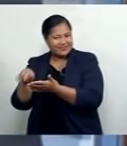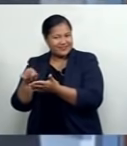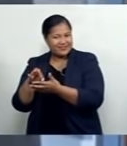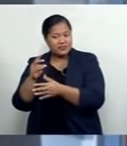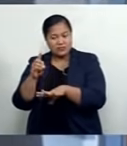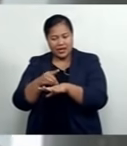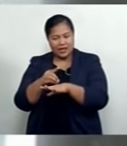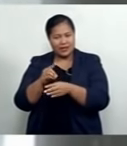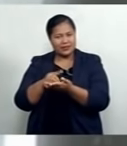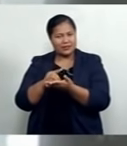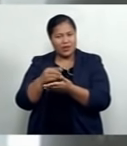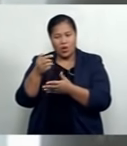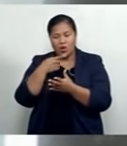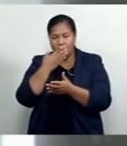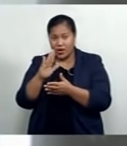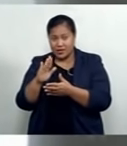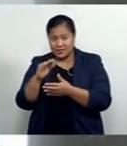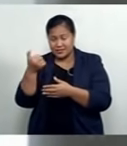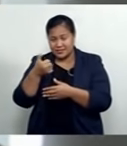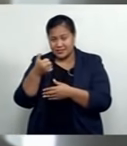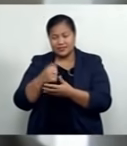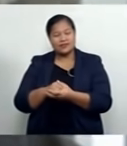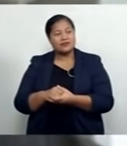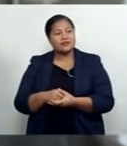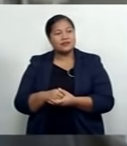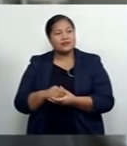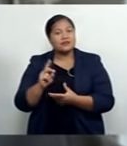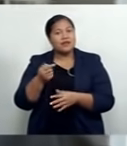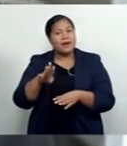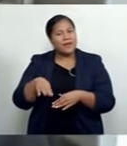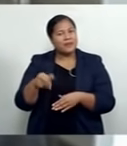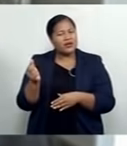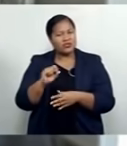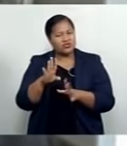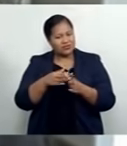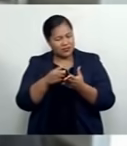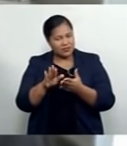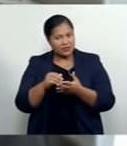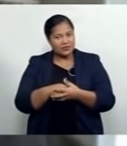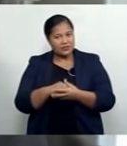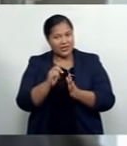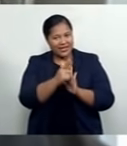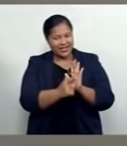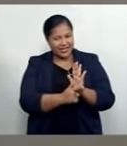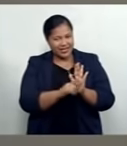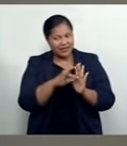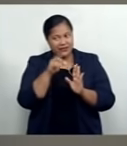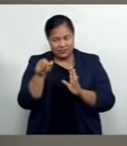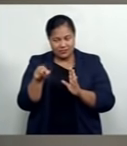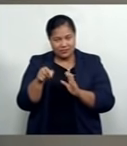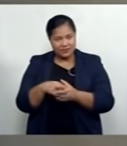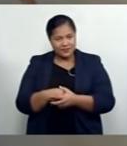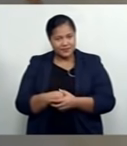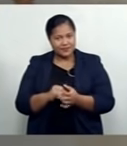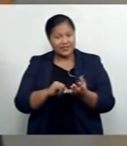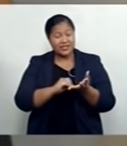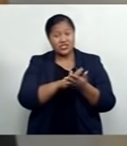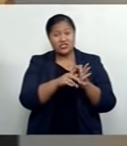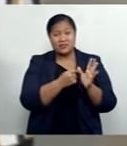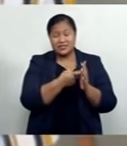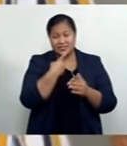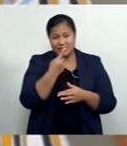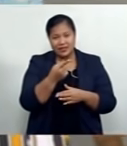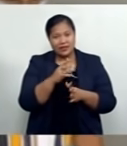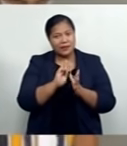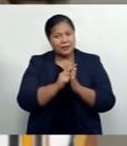6th, stating members had consented to institute legal proceedings against his client. Sharma also noted that the minutes